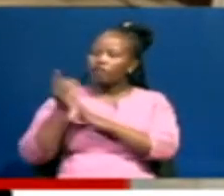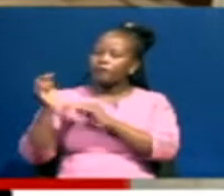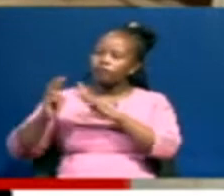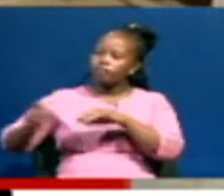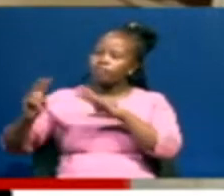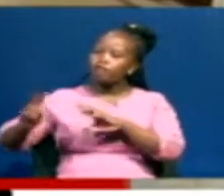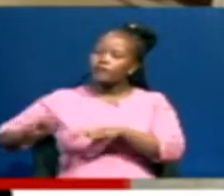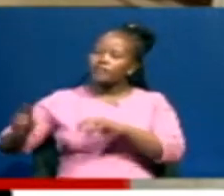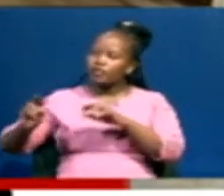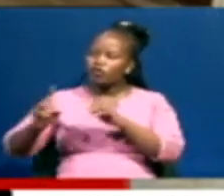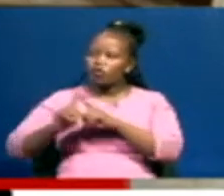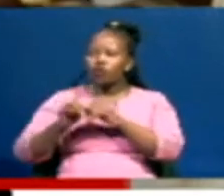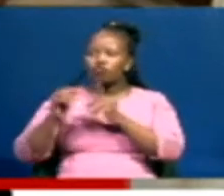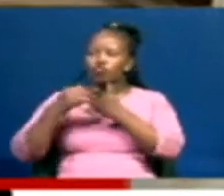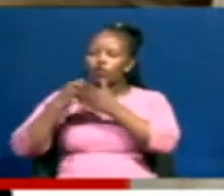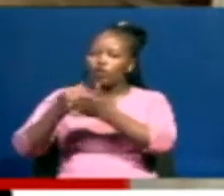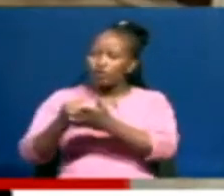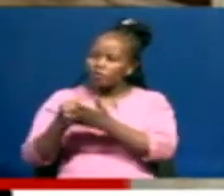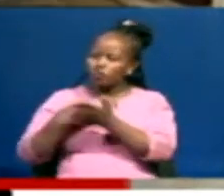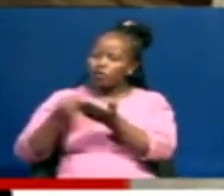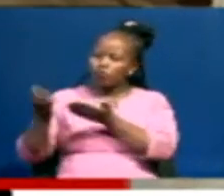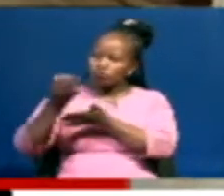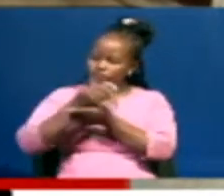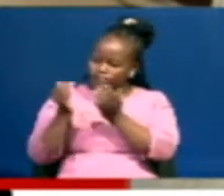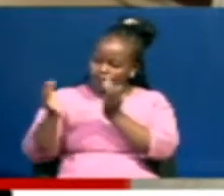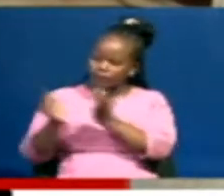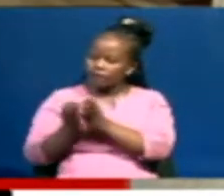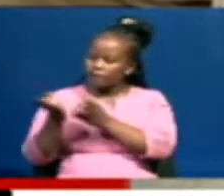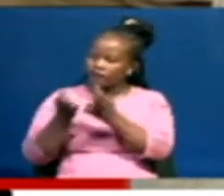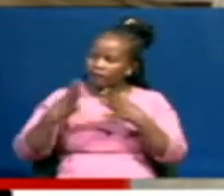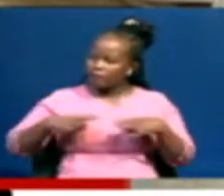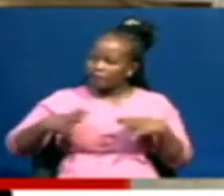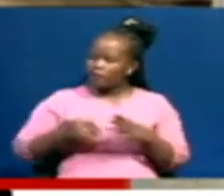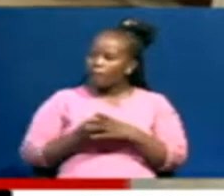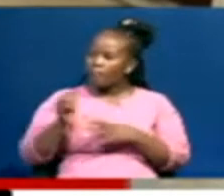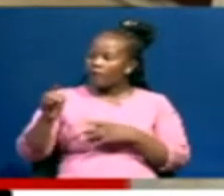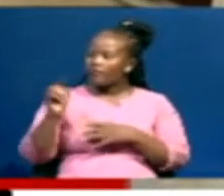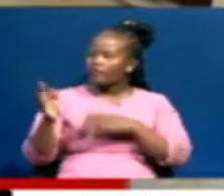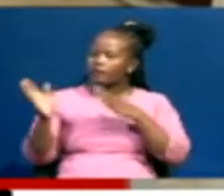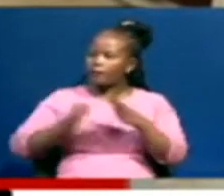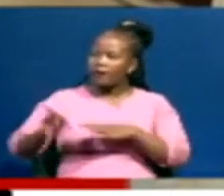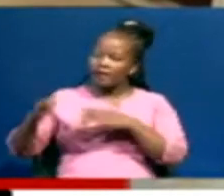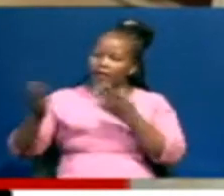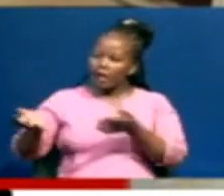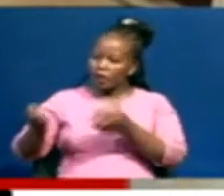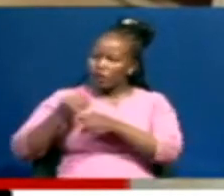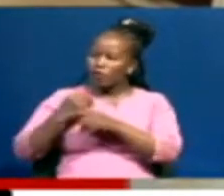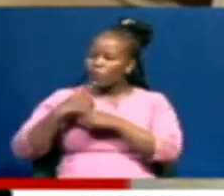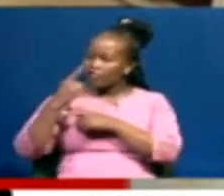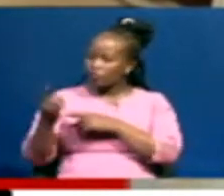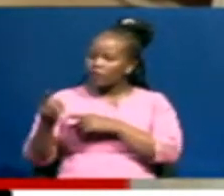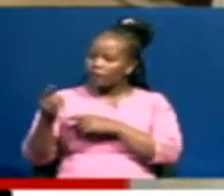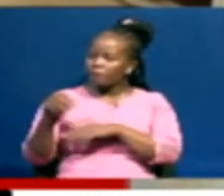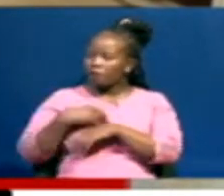the incubation of our small enterprises. How is it being fashioned to ensure that it plays a significant role